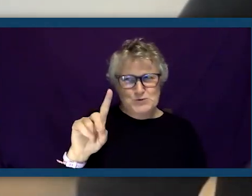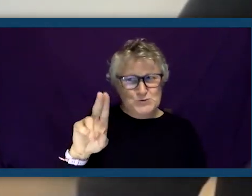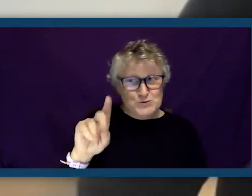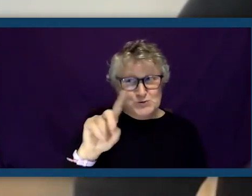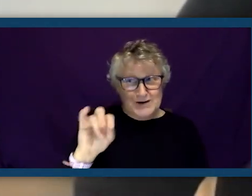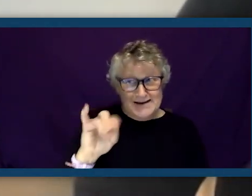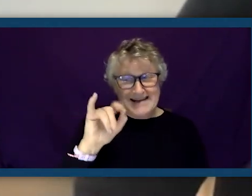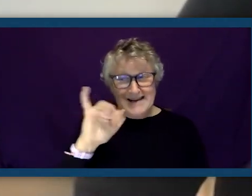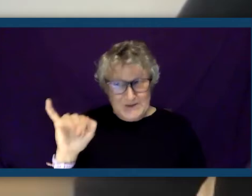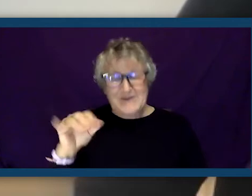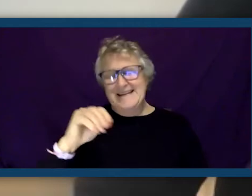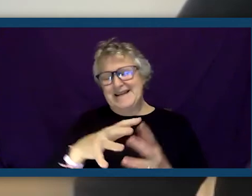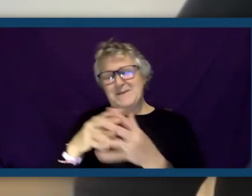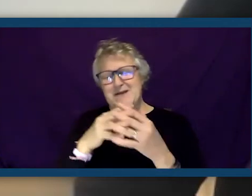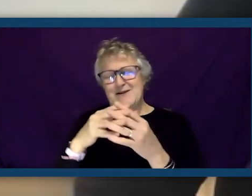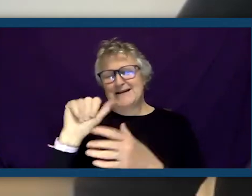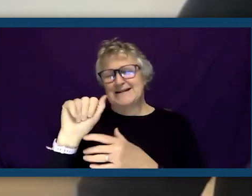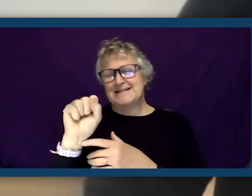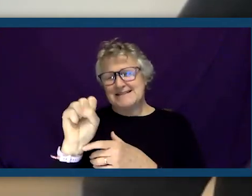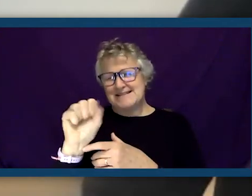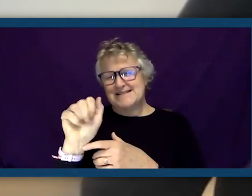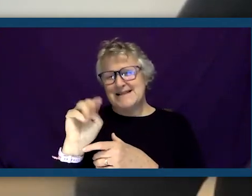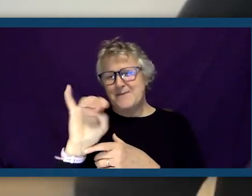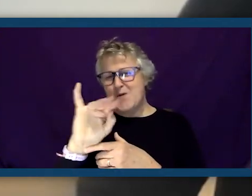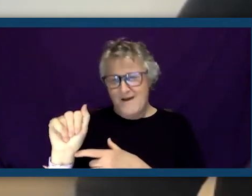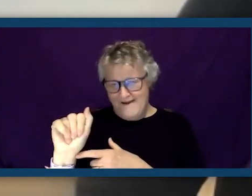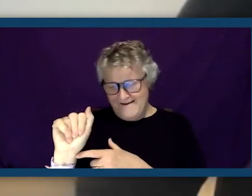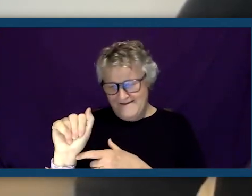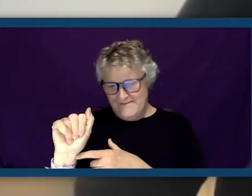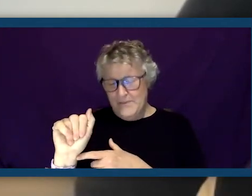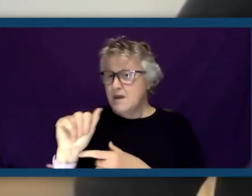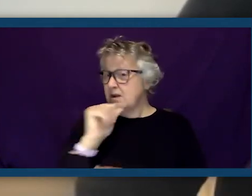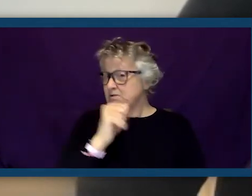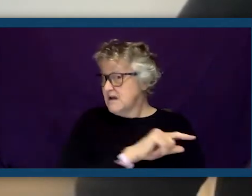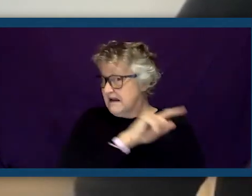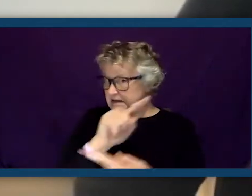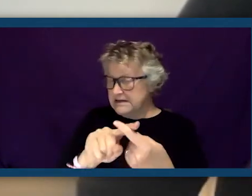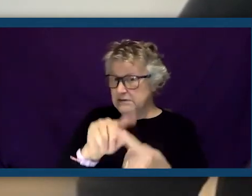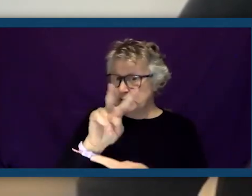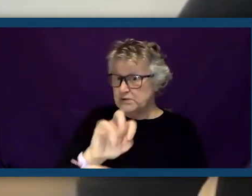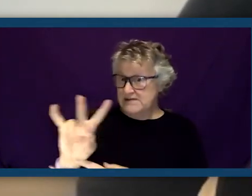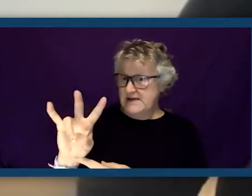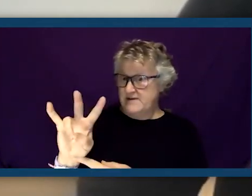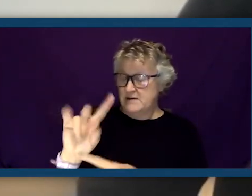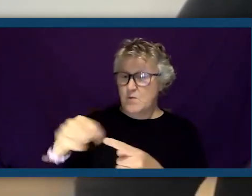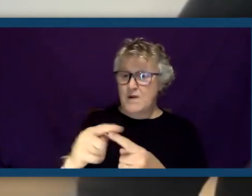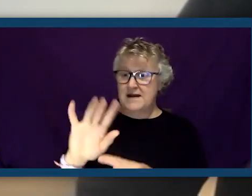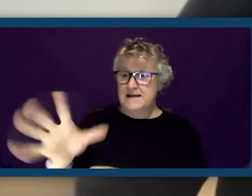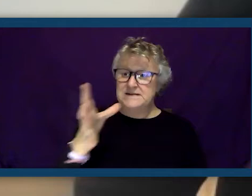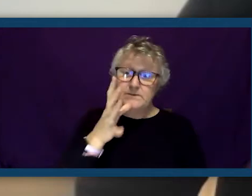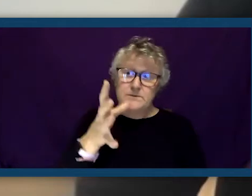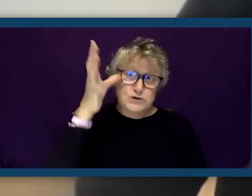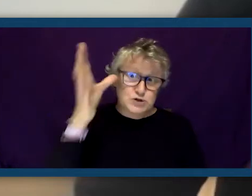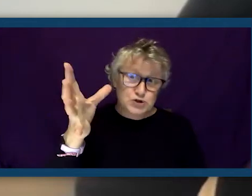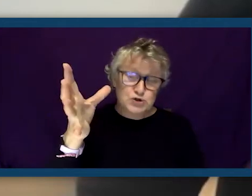in America Samoa. And it was not until the year 2007 when his maternal grandparents had brought him and